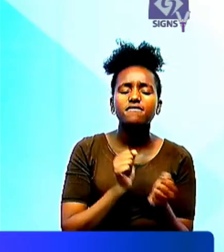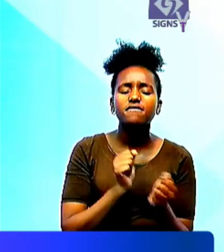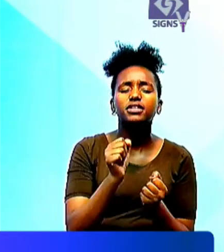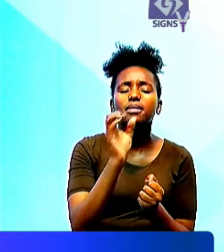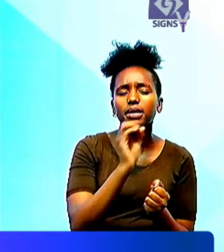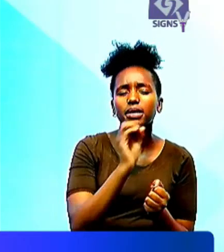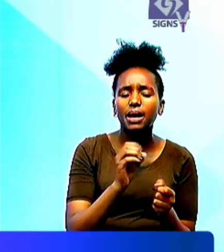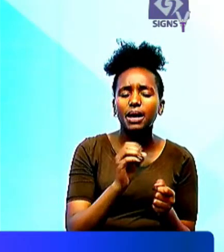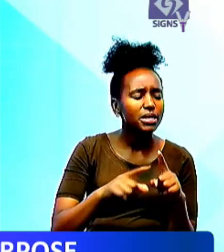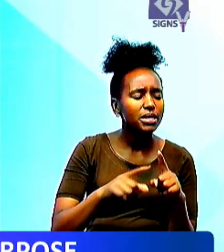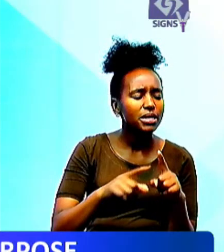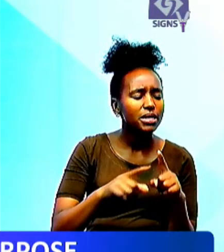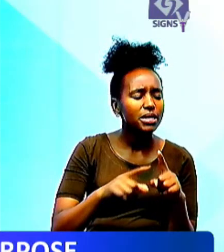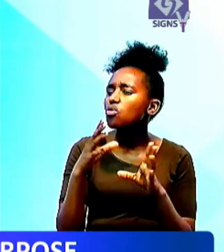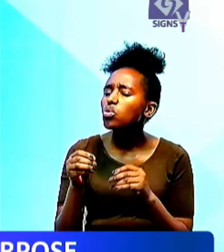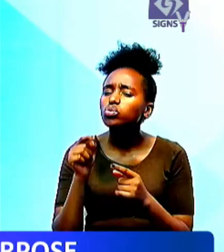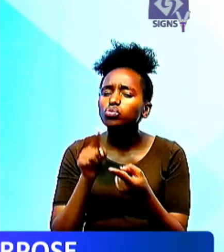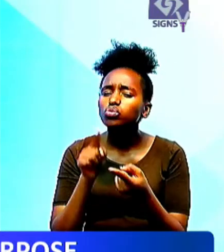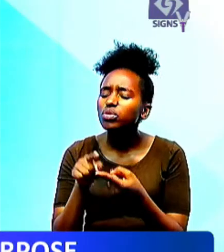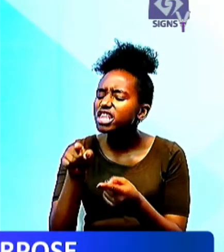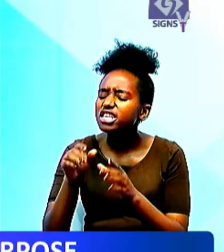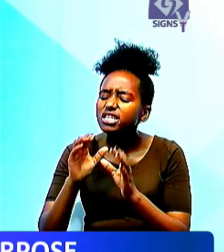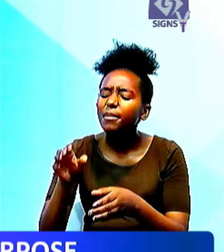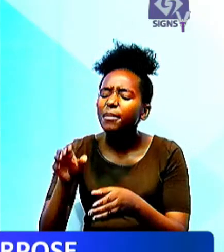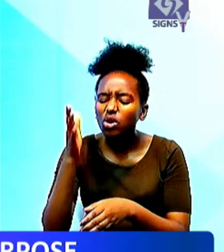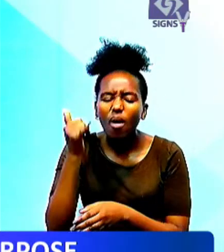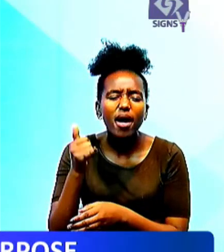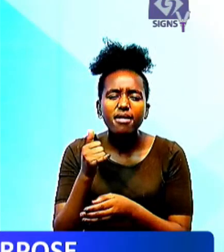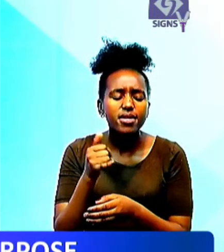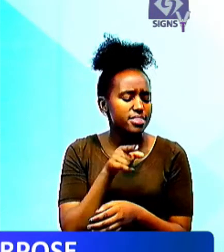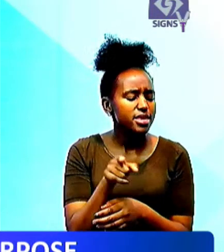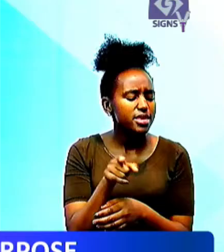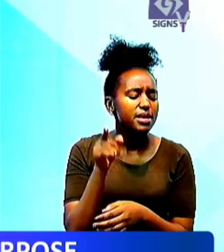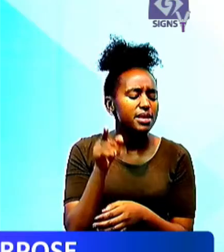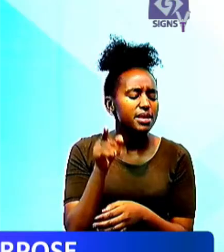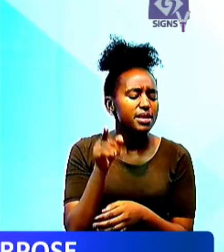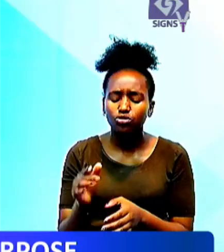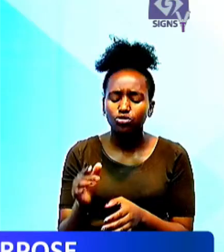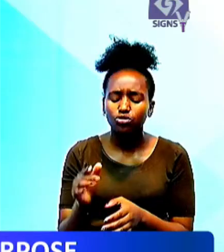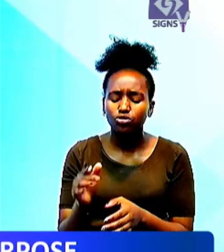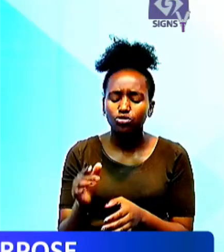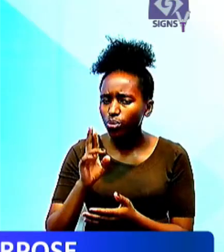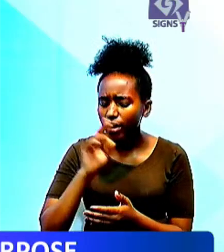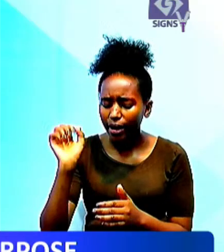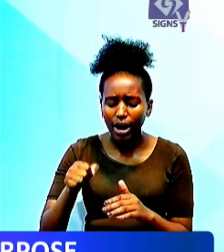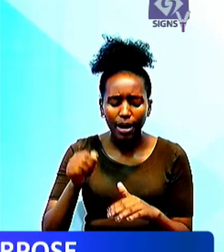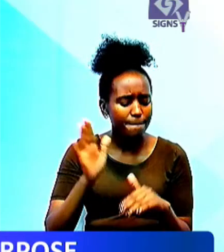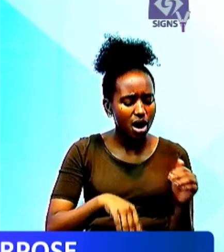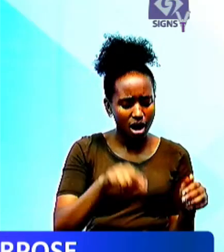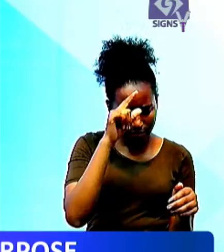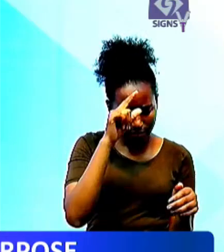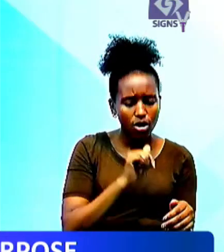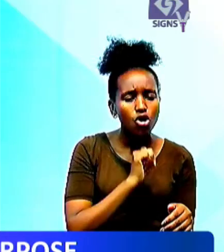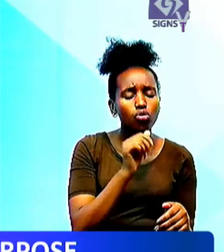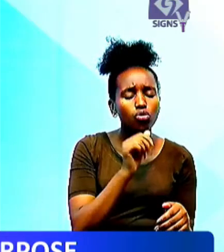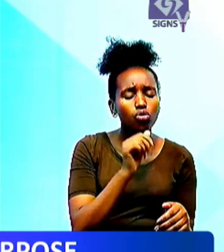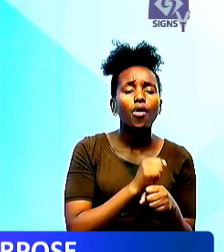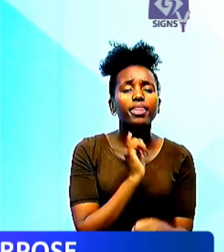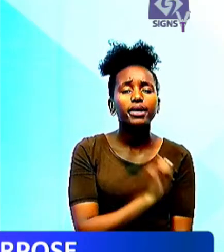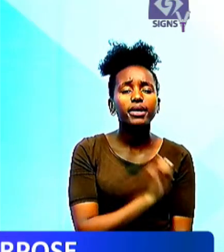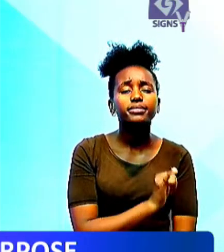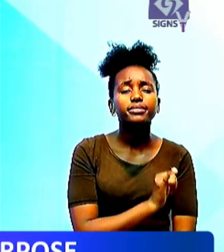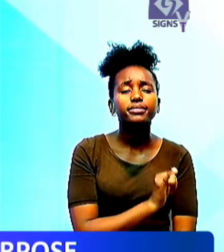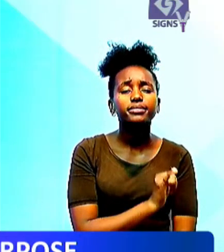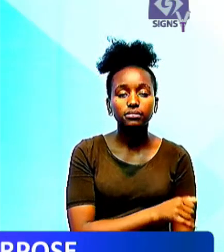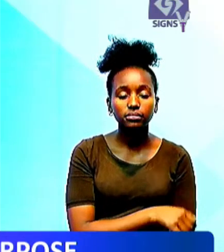or Alan X amount, and Moses and Alan might be a bit riskier? Absolutely. They might default with my money. So the money was all going to the